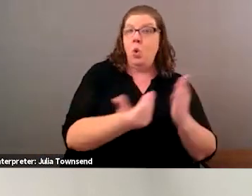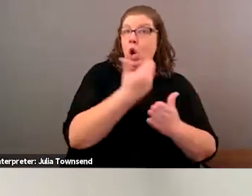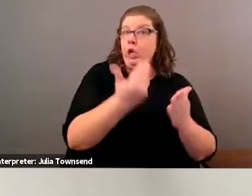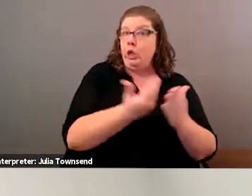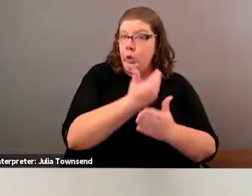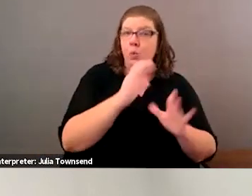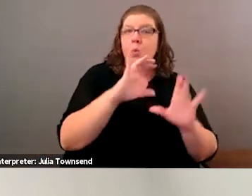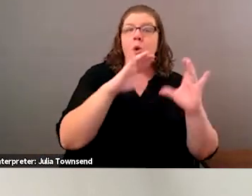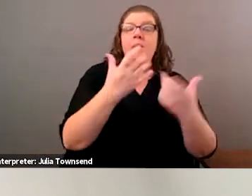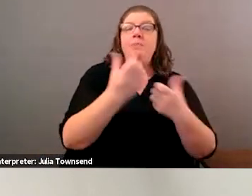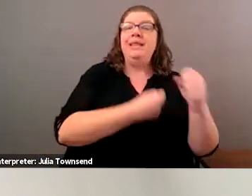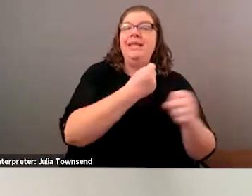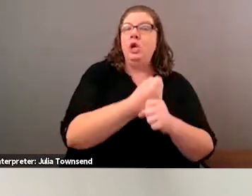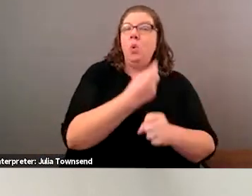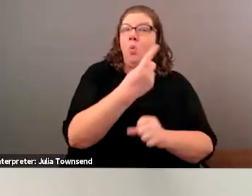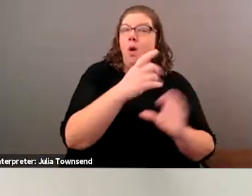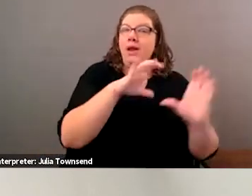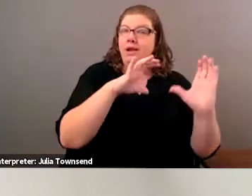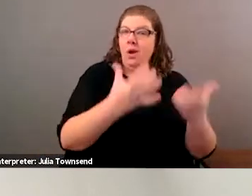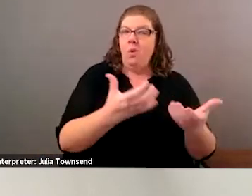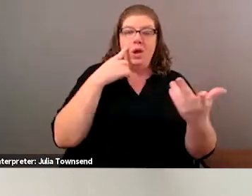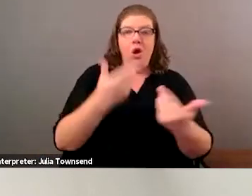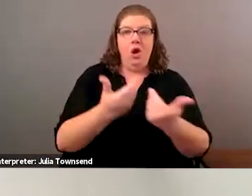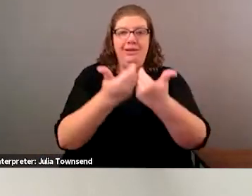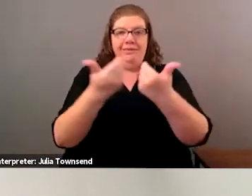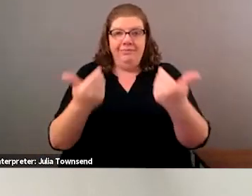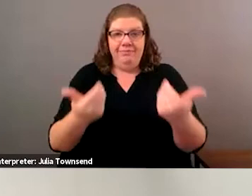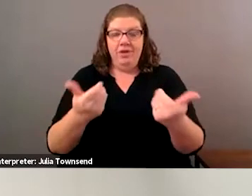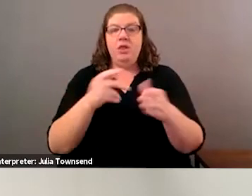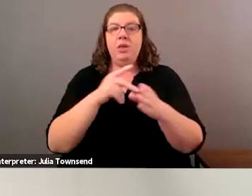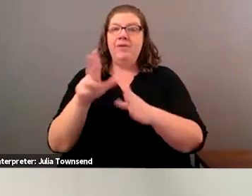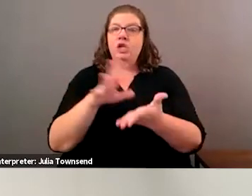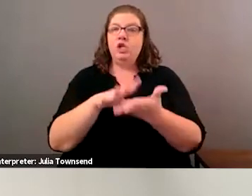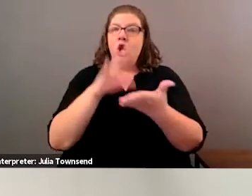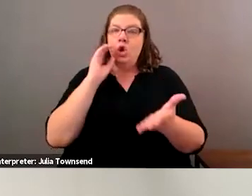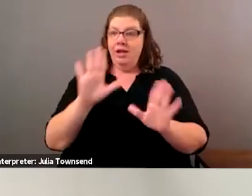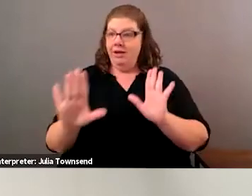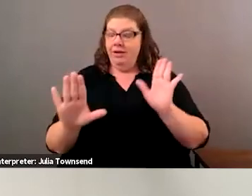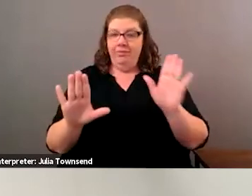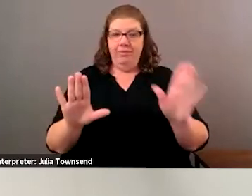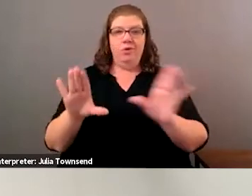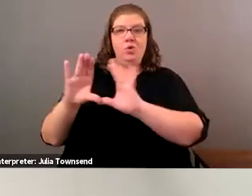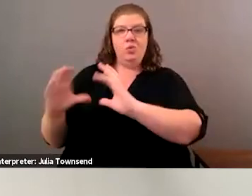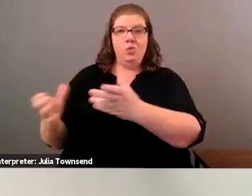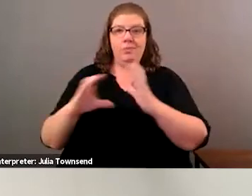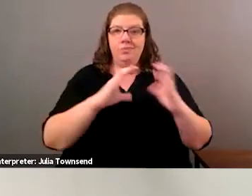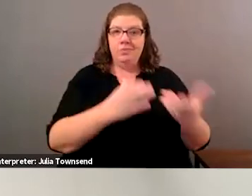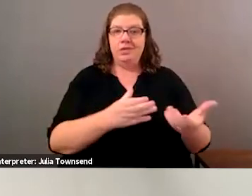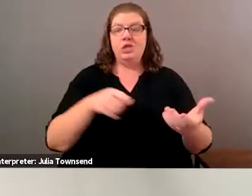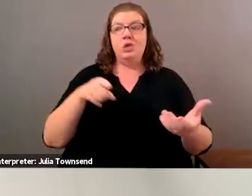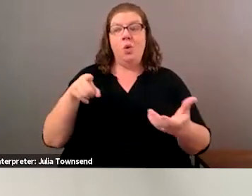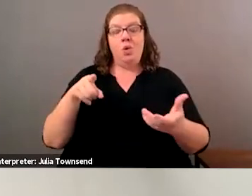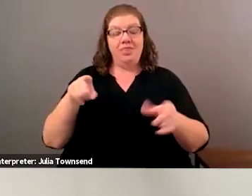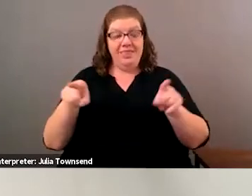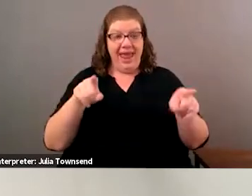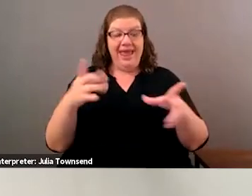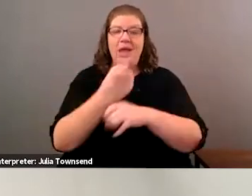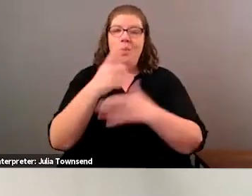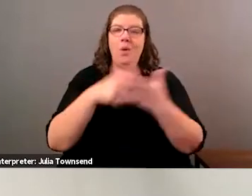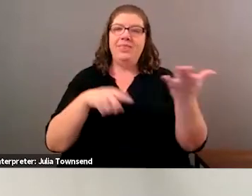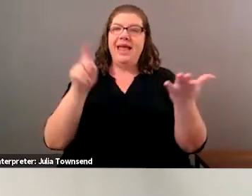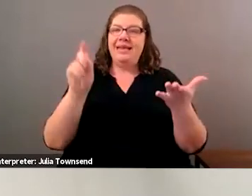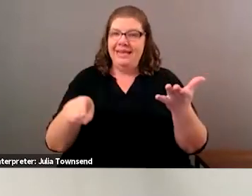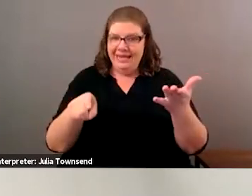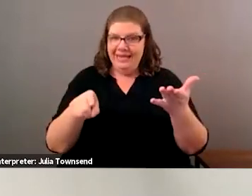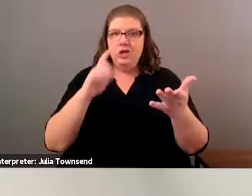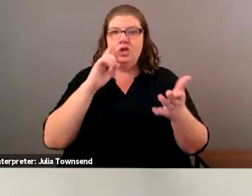year 1. So we are differentiating the professional learning for those teachers so that they get what they need so that we can turn it out